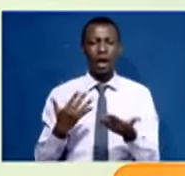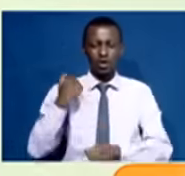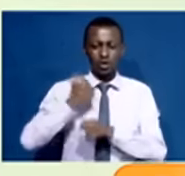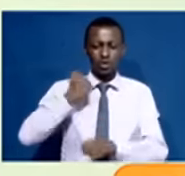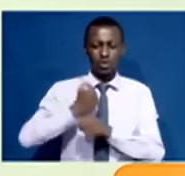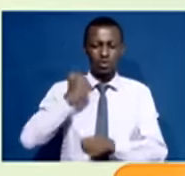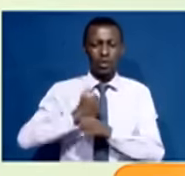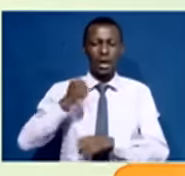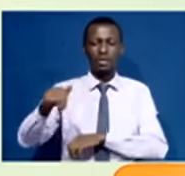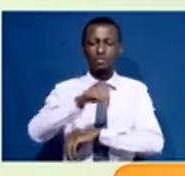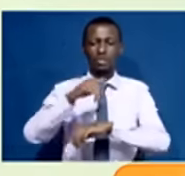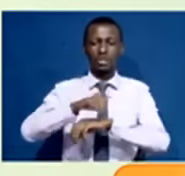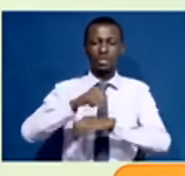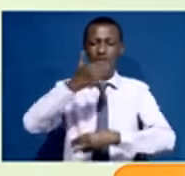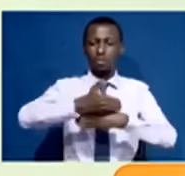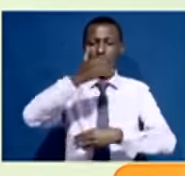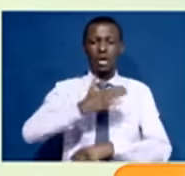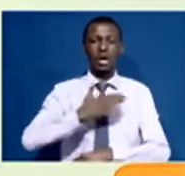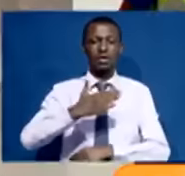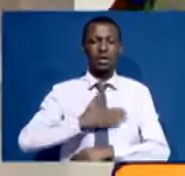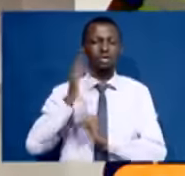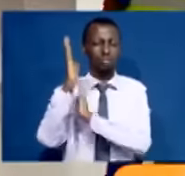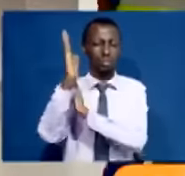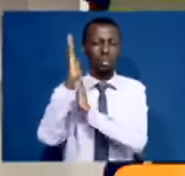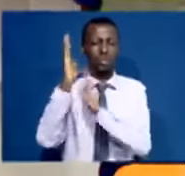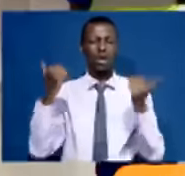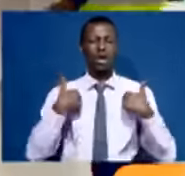our nation's boundaries inviolable.